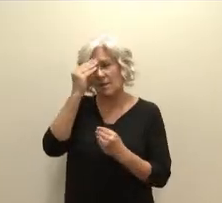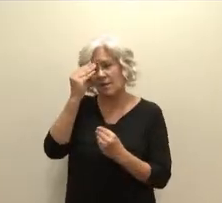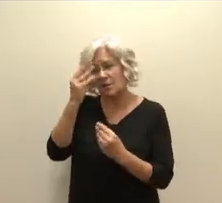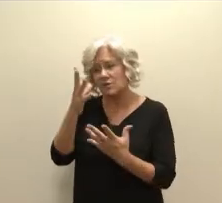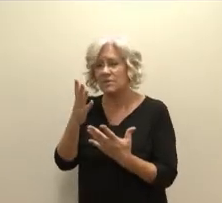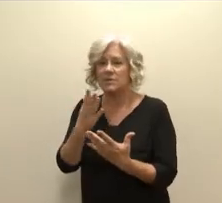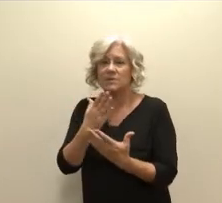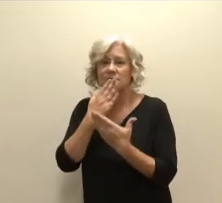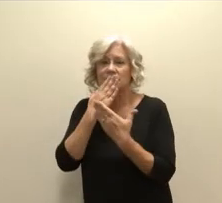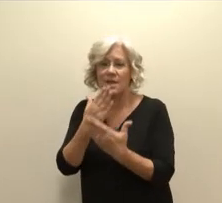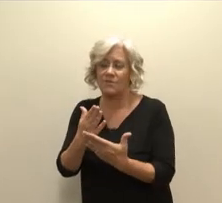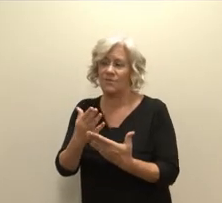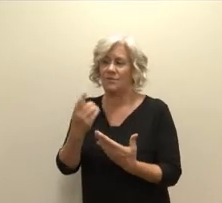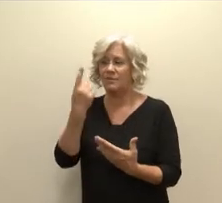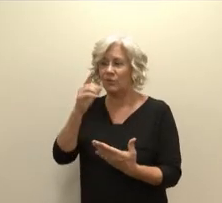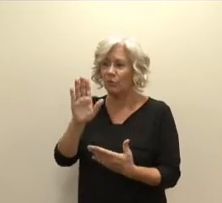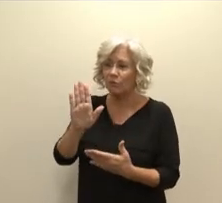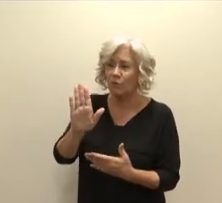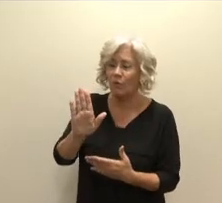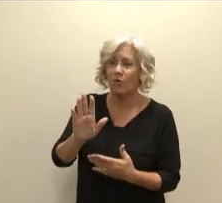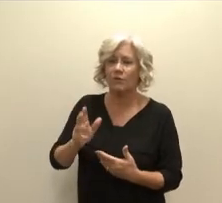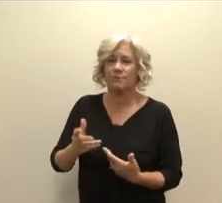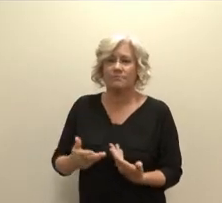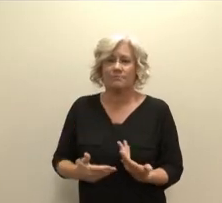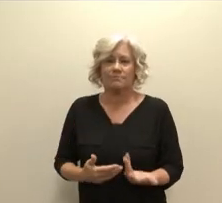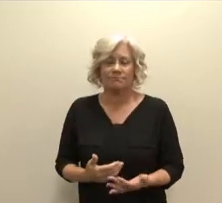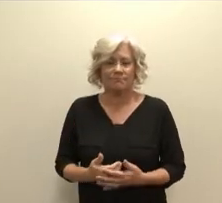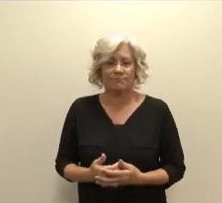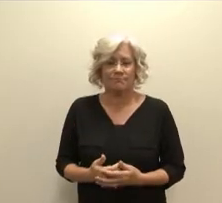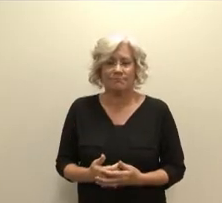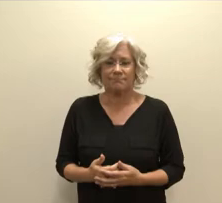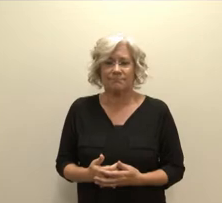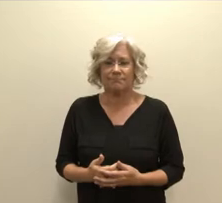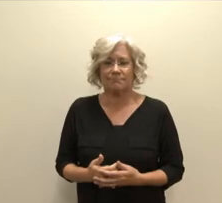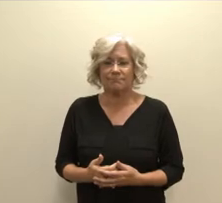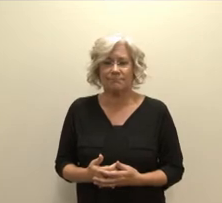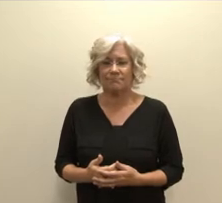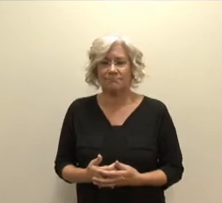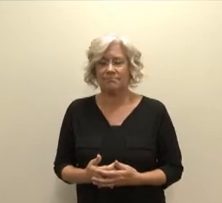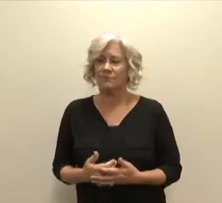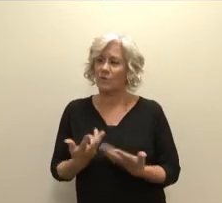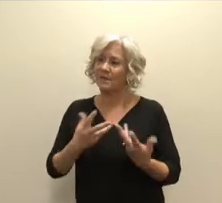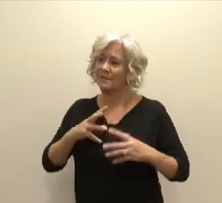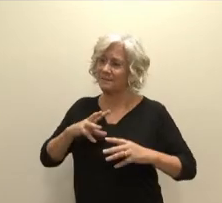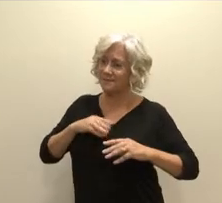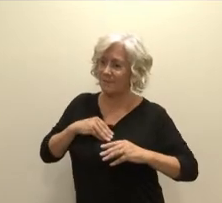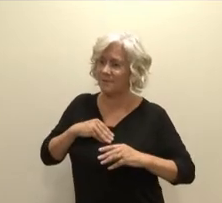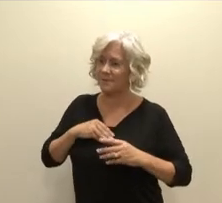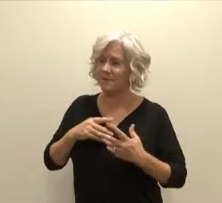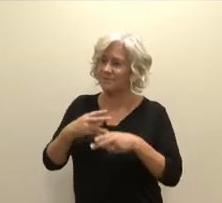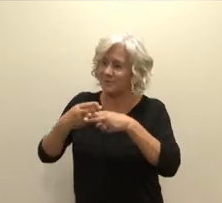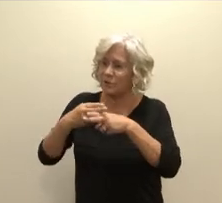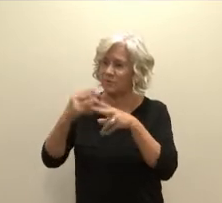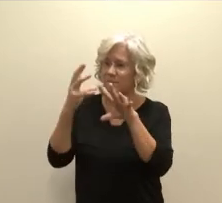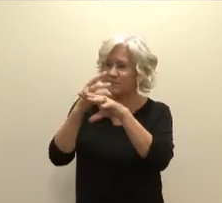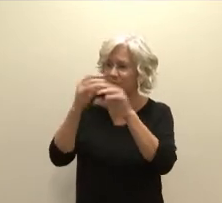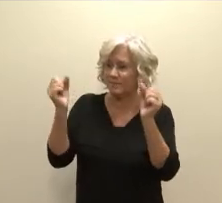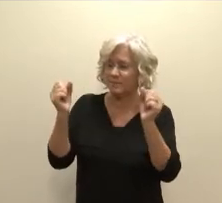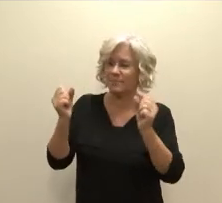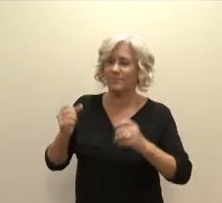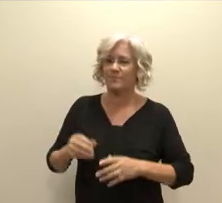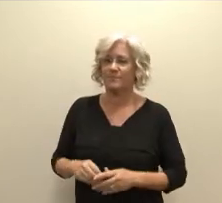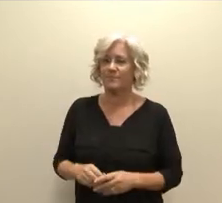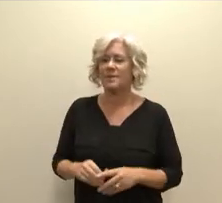appreciation to you for your, for, of course, taking our call, but then